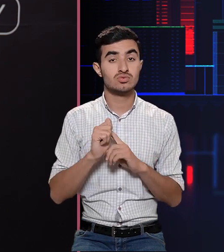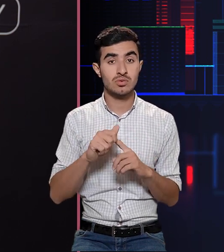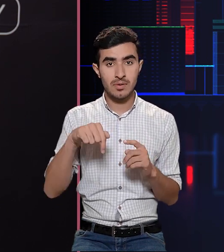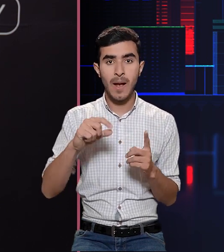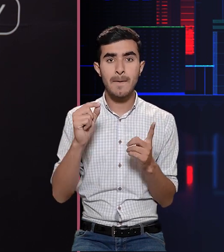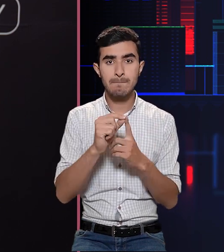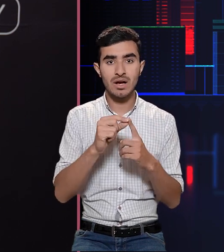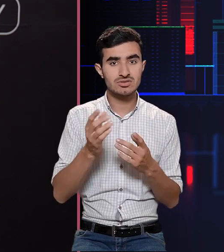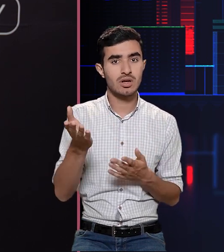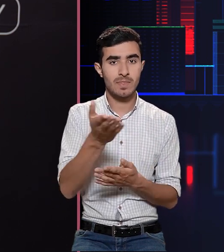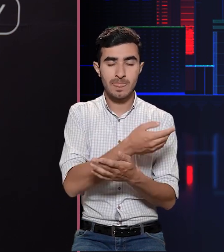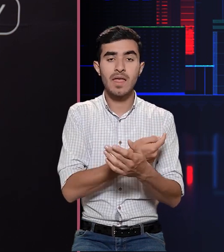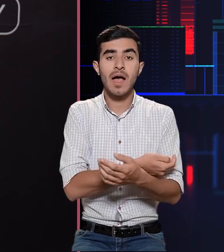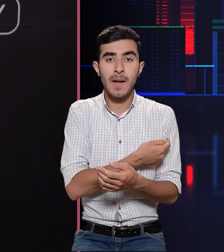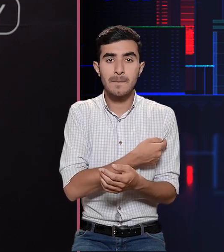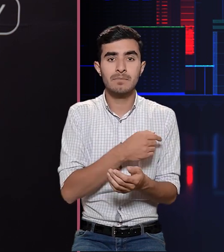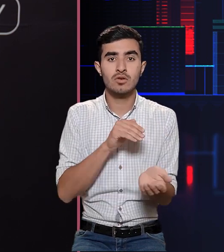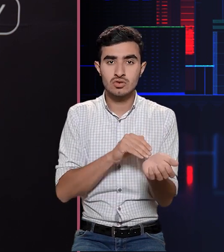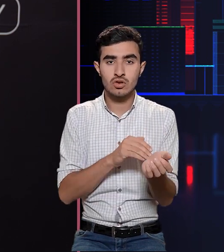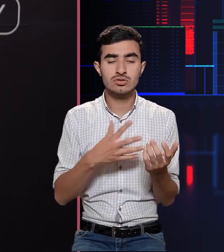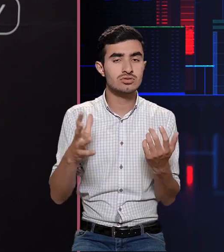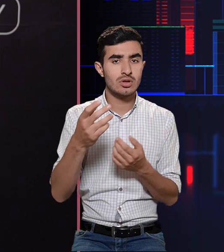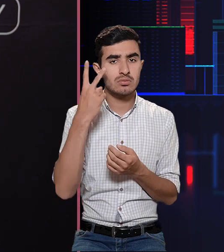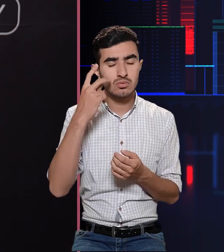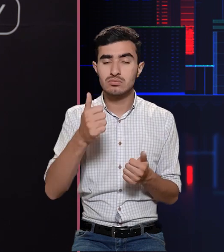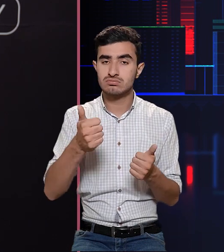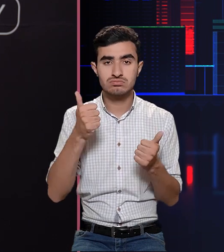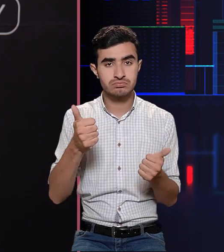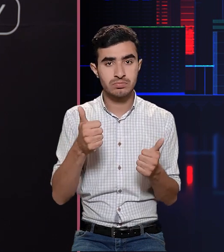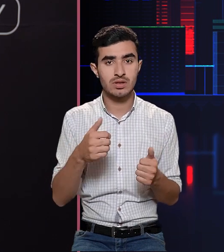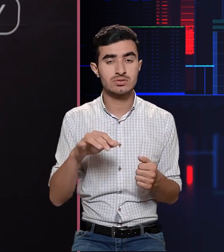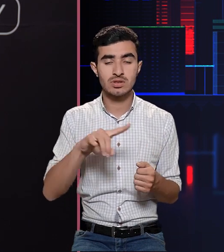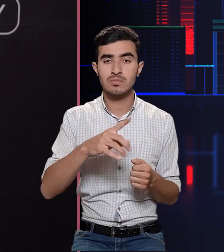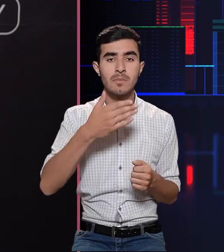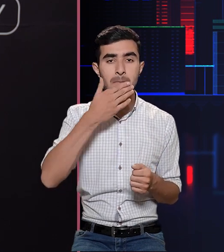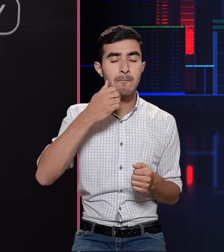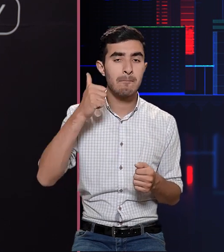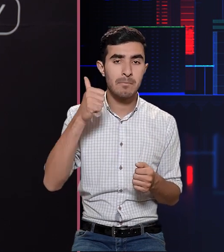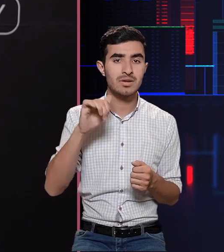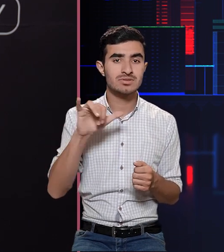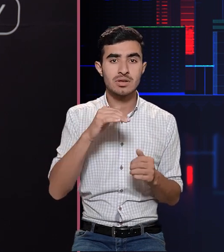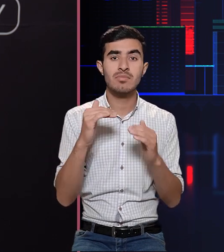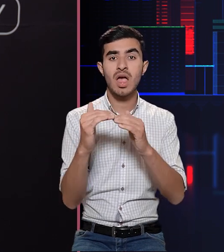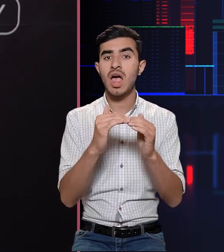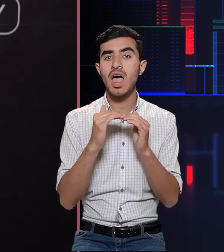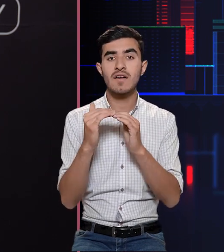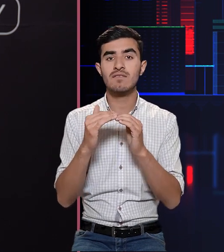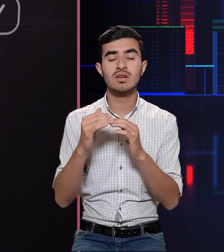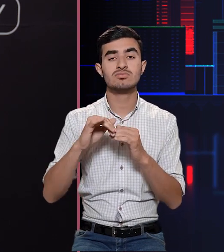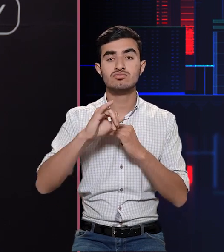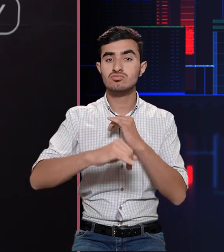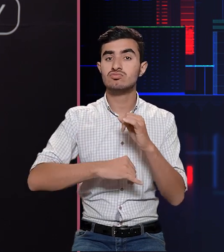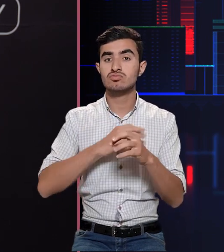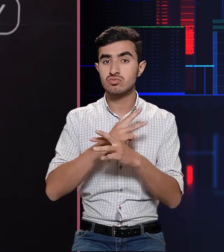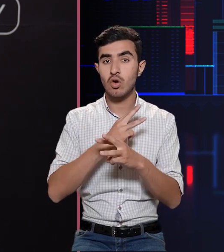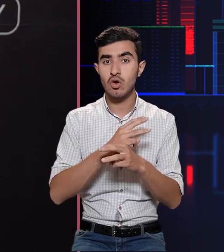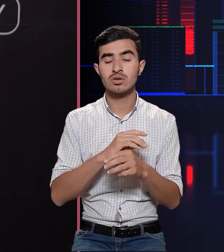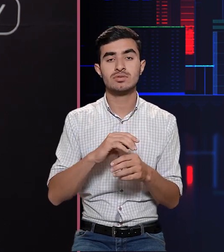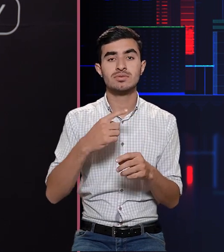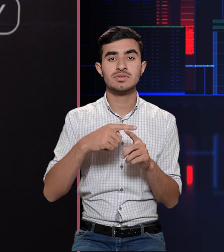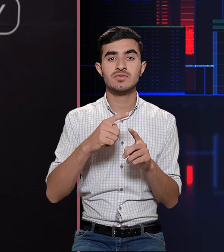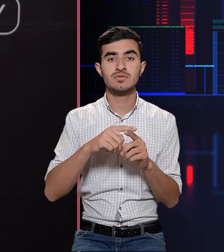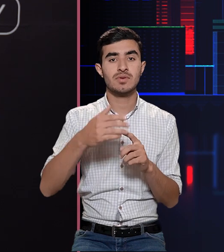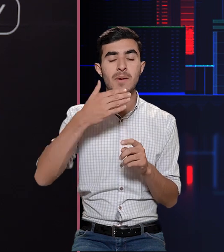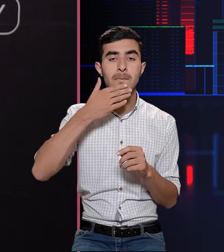if not better, most of them, if not better, are equal to all the consultants who are